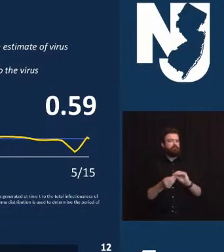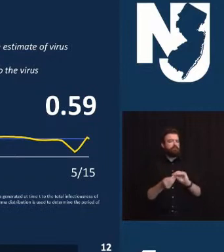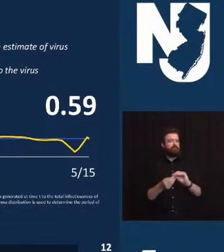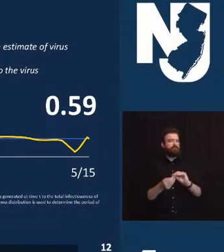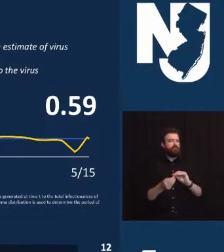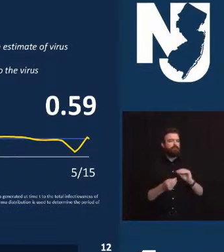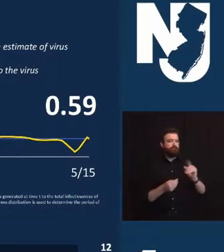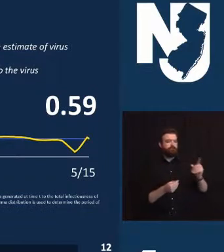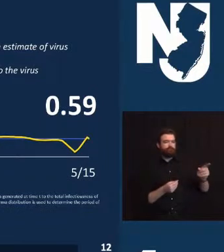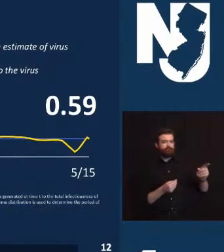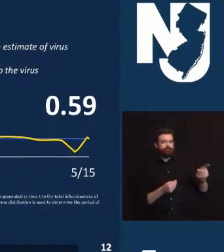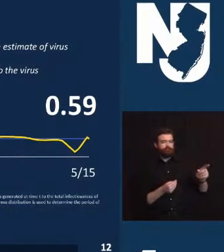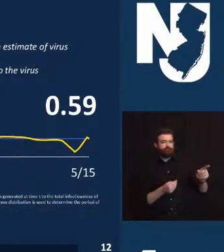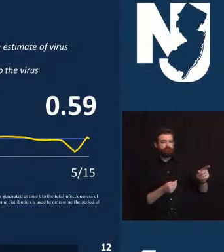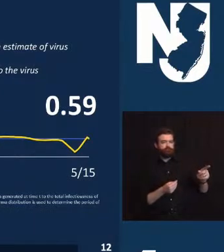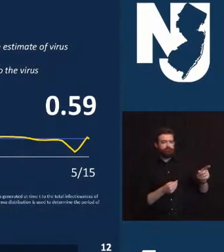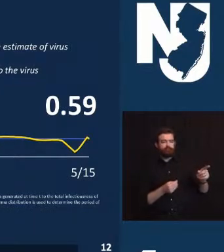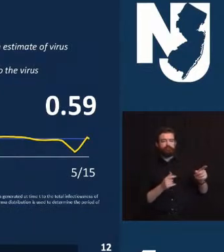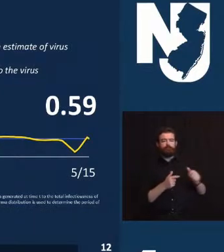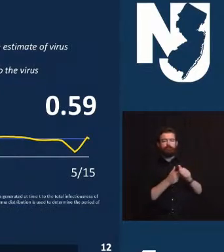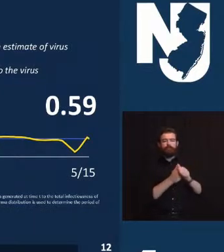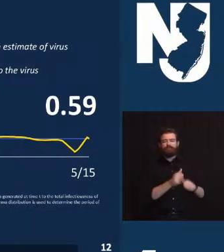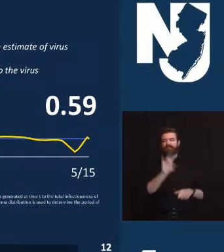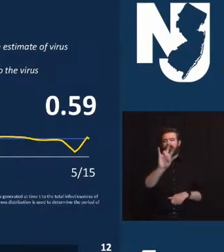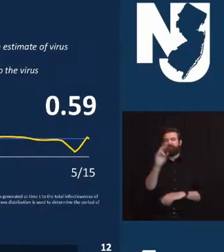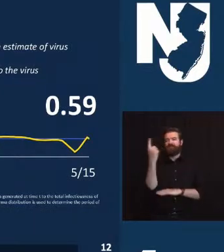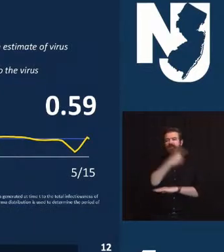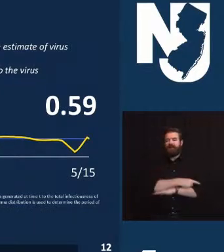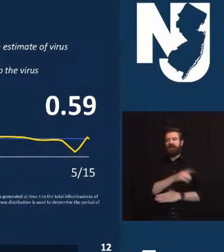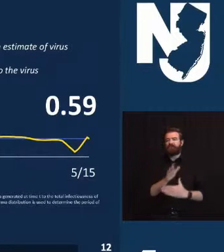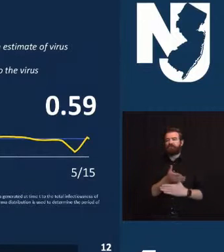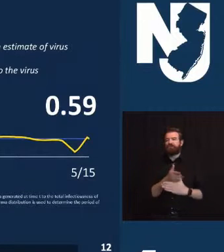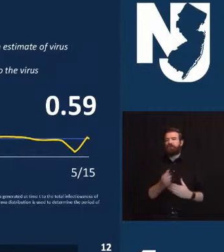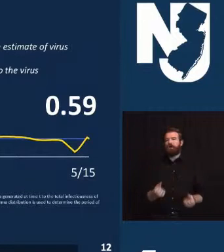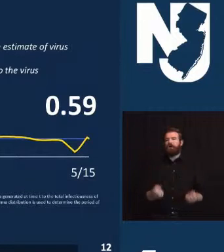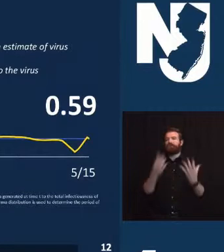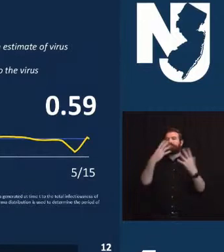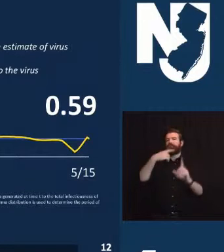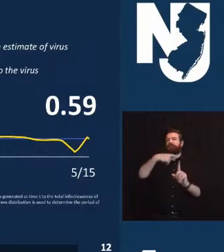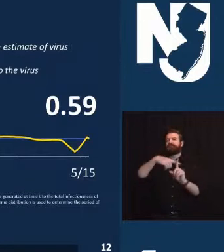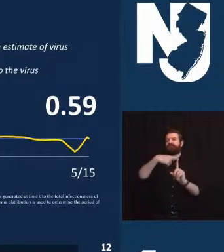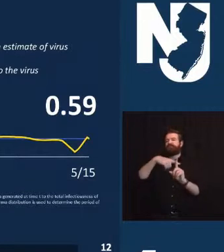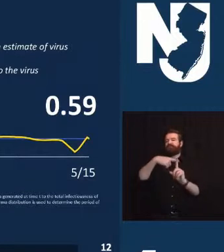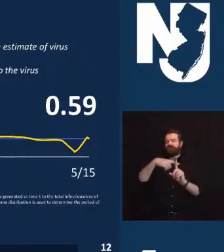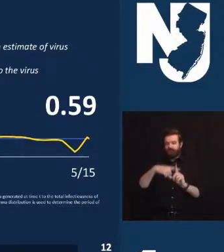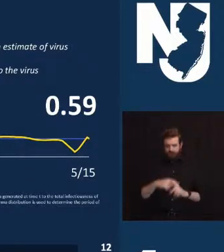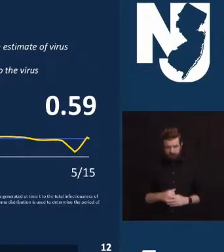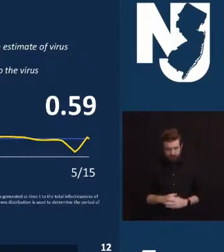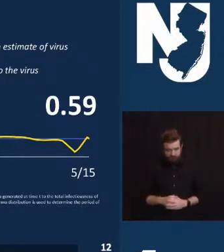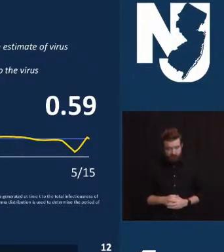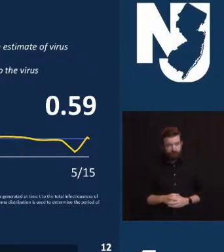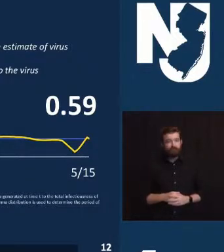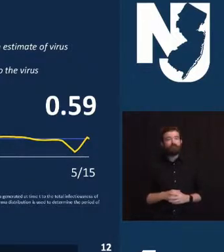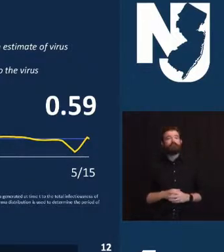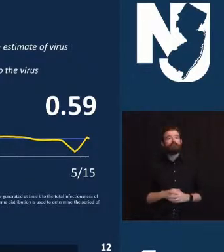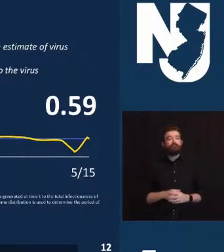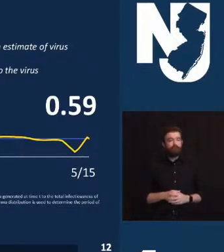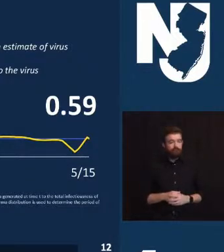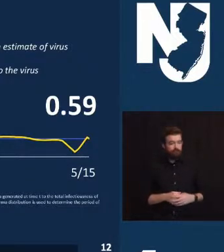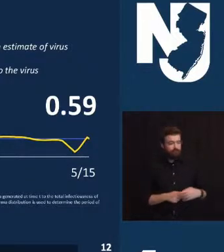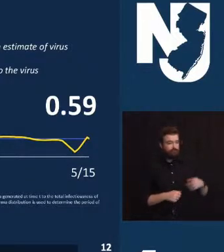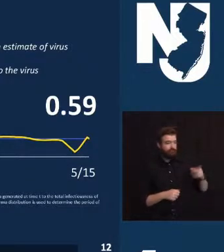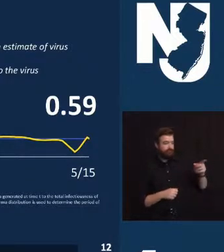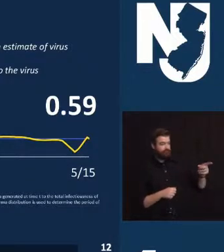average. We're going to show you a series of graphs today we have not shown in a while. The graph you see there shows the change